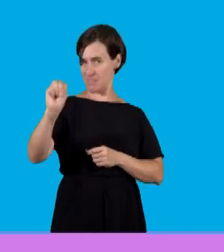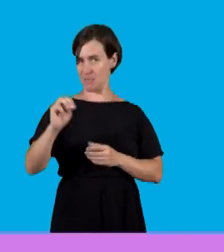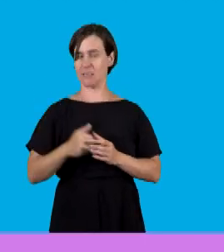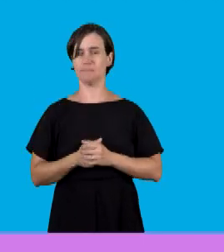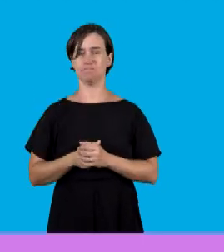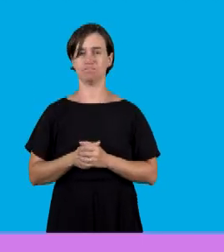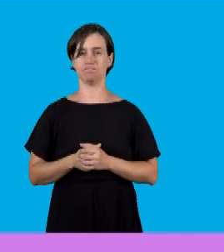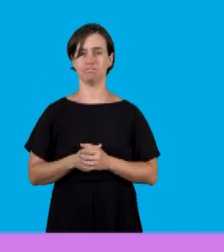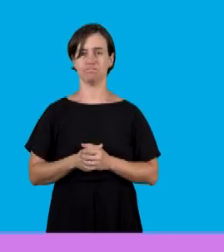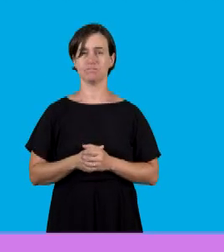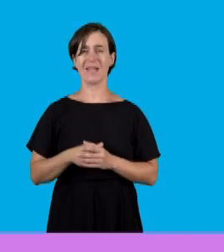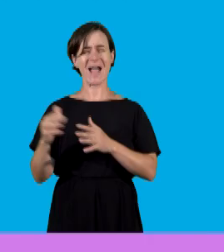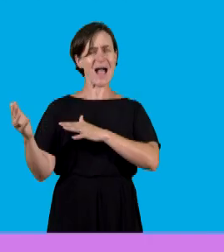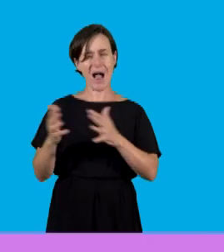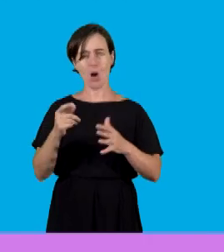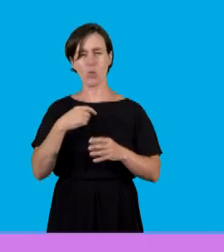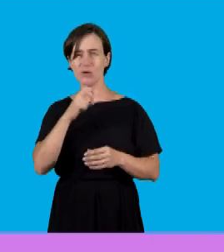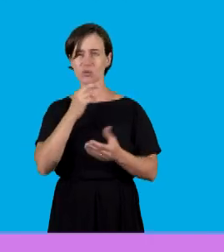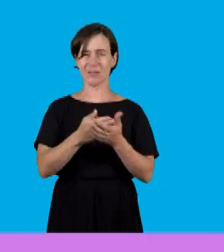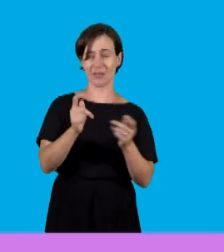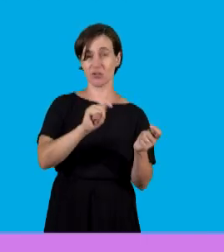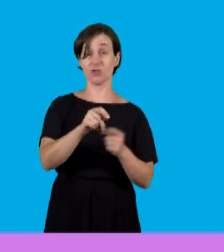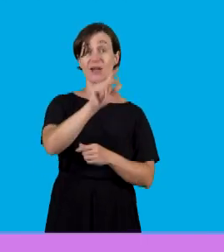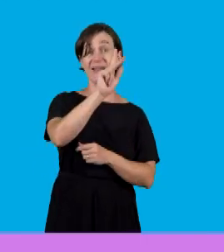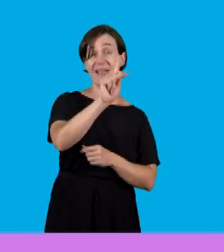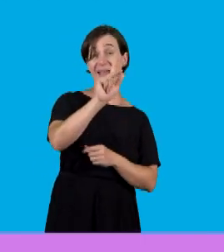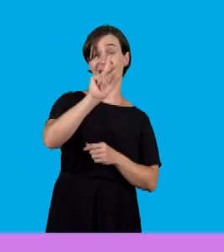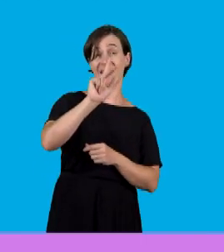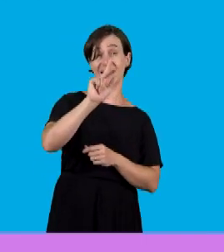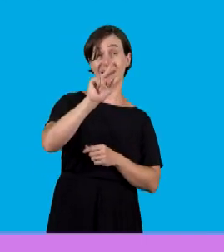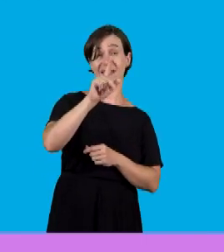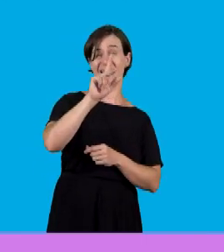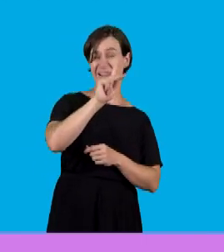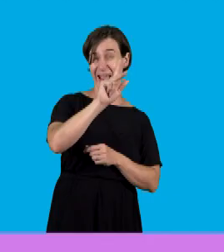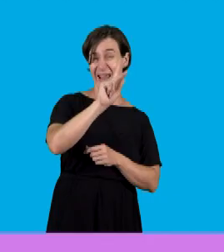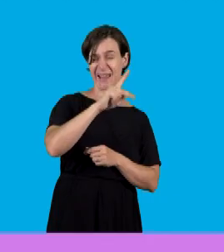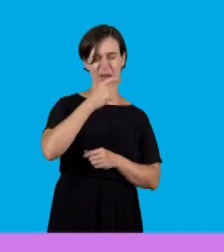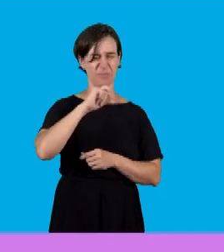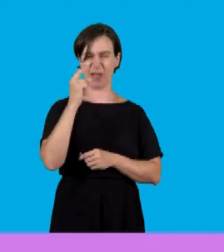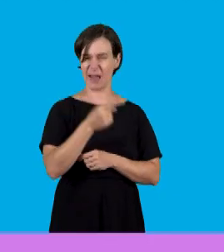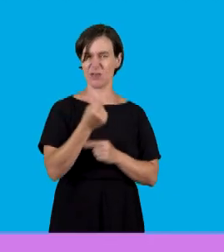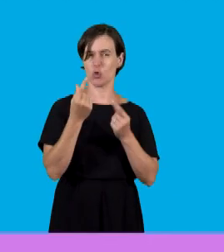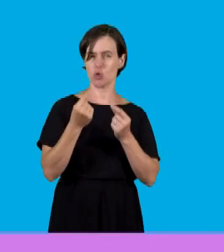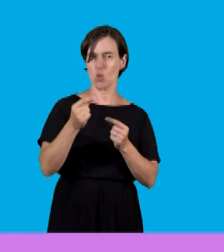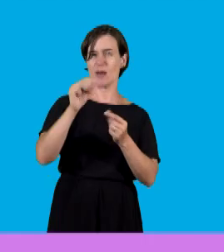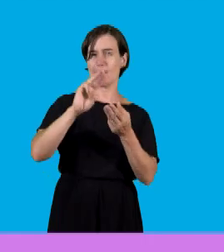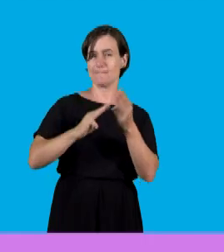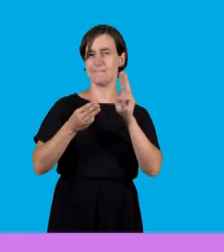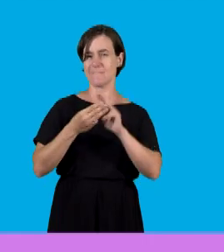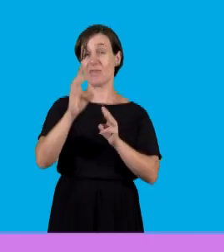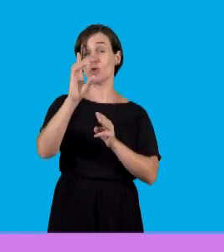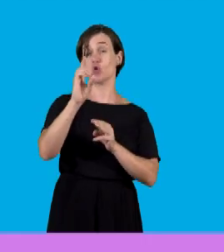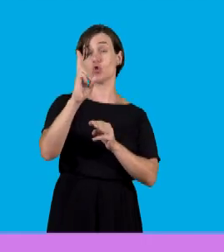from kilometers to centimeters. Remember the method that we once did that says, Keke hates doing math